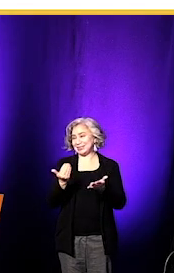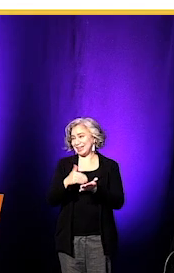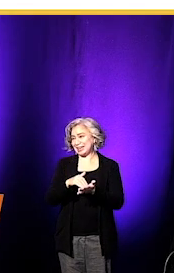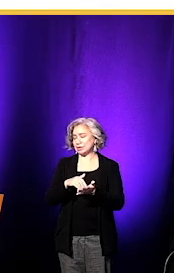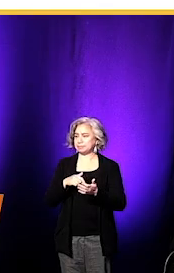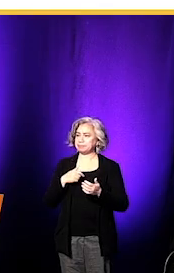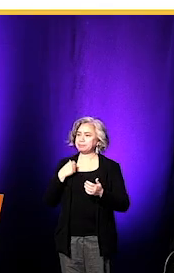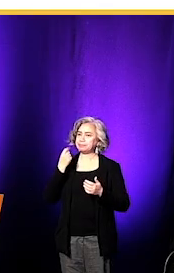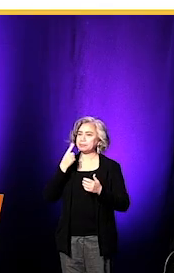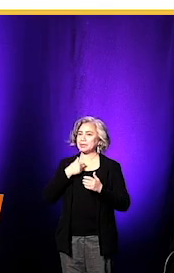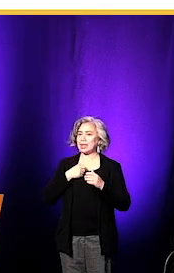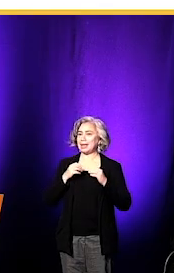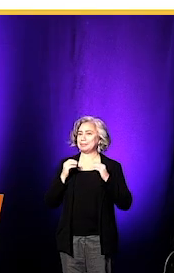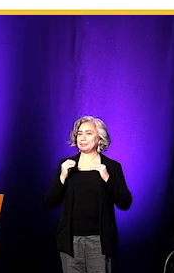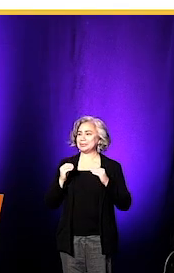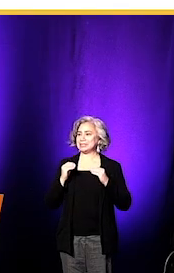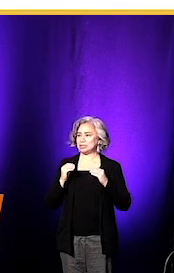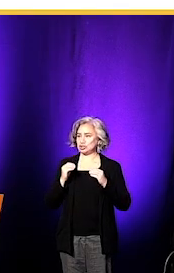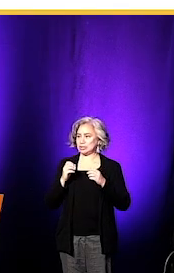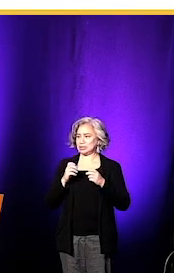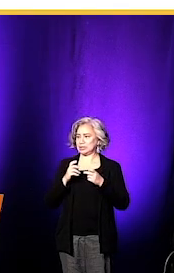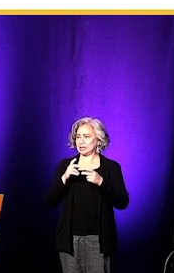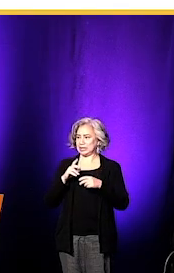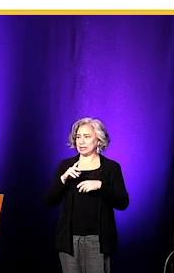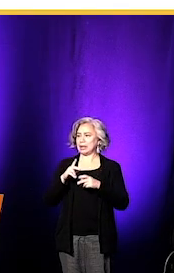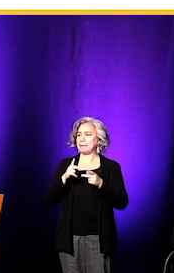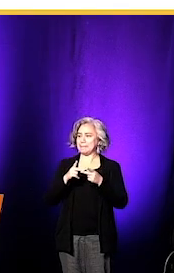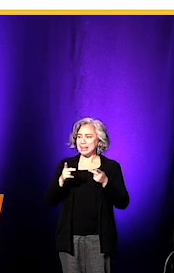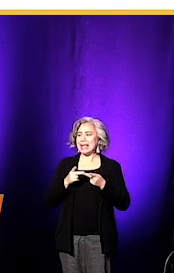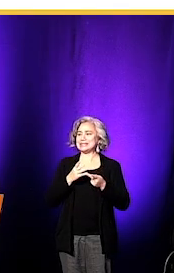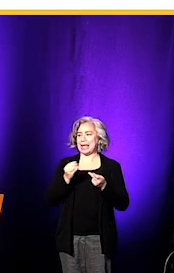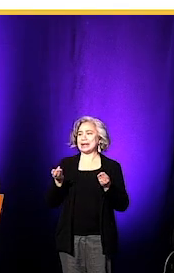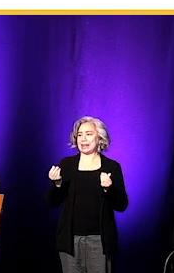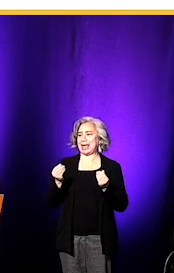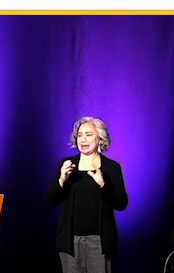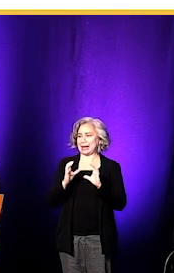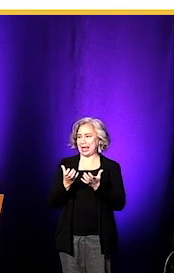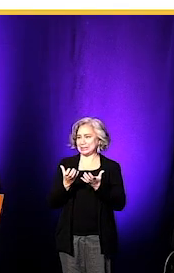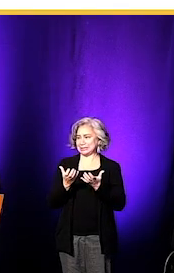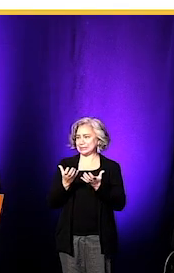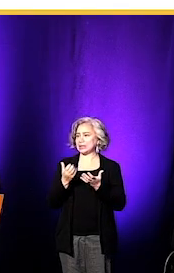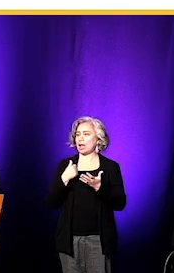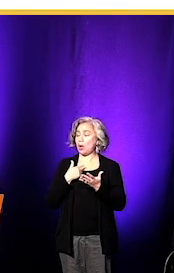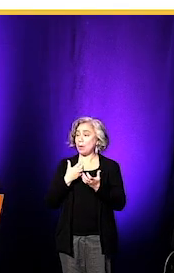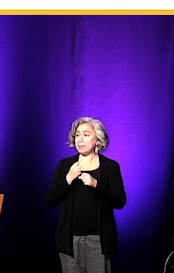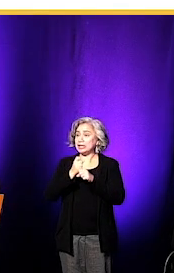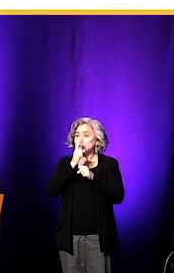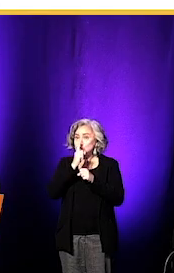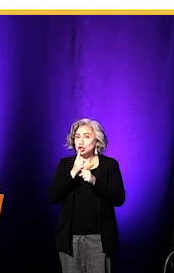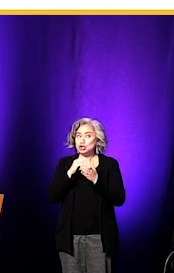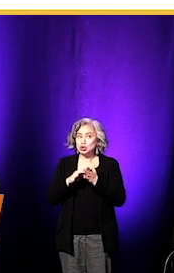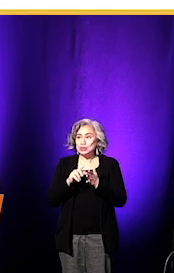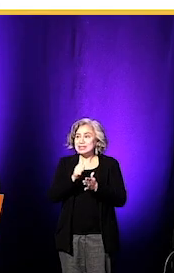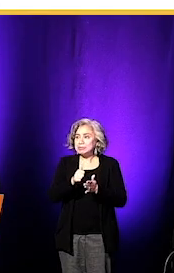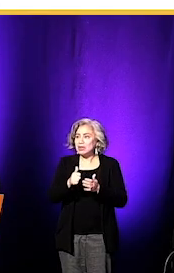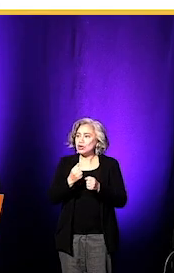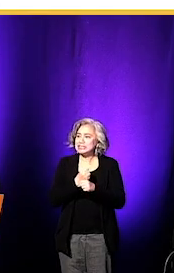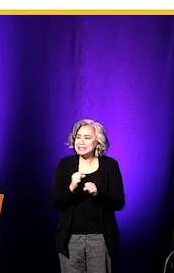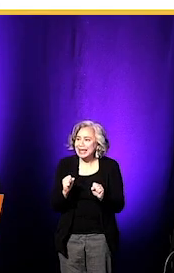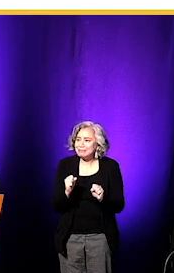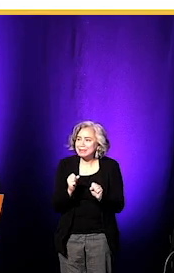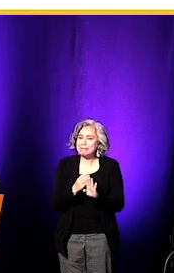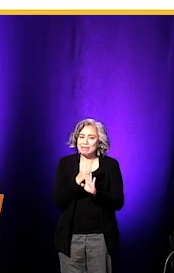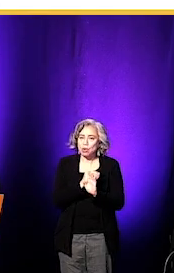place and land class in this next spring, and I'm like, how do I make sure that my students are safe if we're going out to different sites and things like that, right? Where classes are